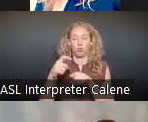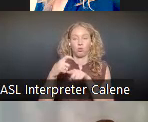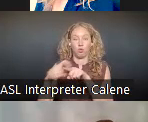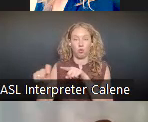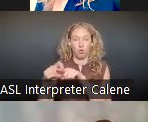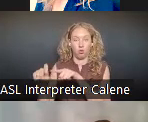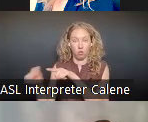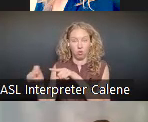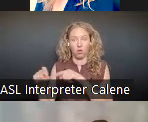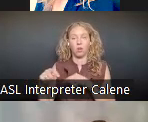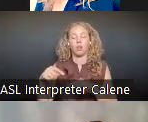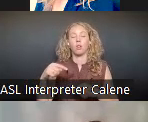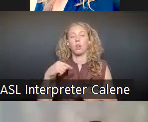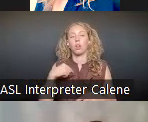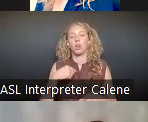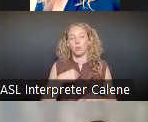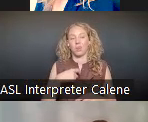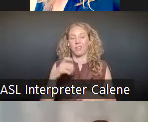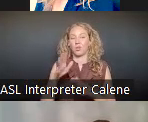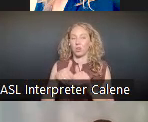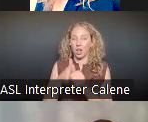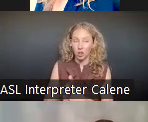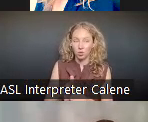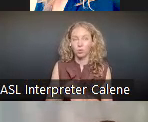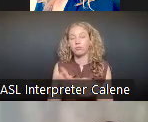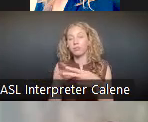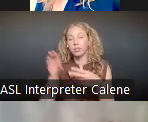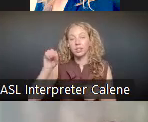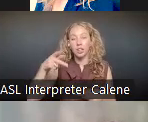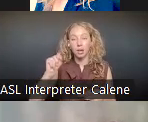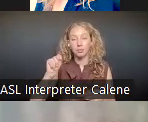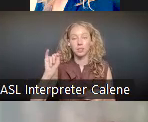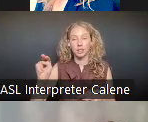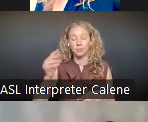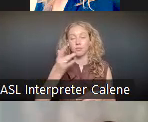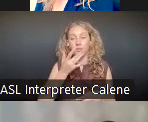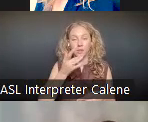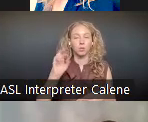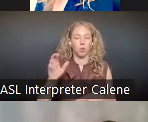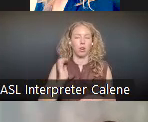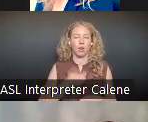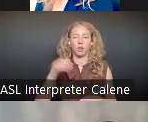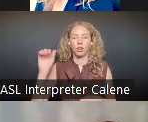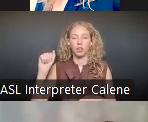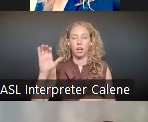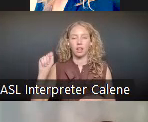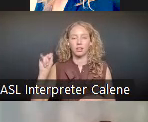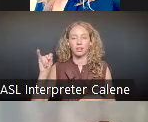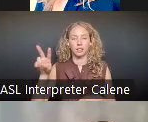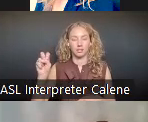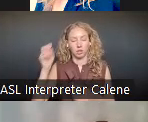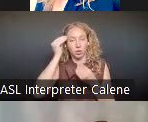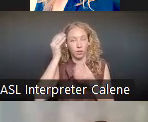again, we are adhering to either the opt-in preferences or the active notification, right? And so